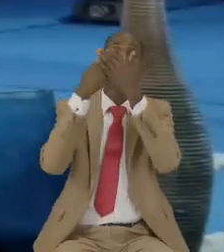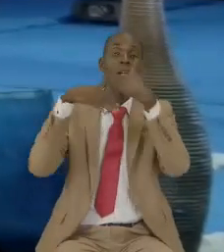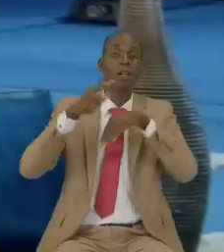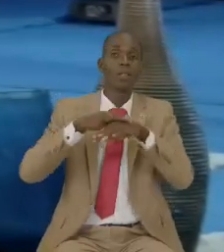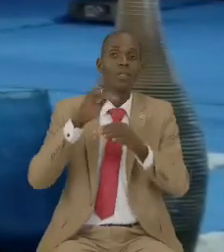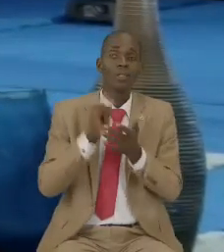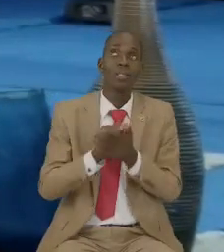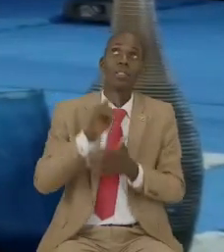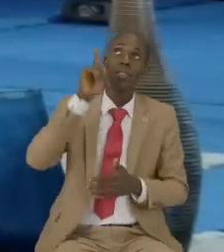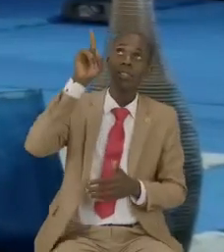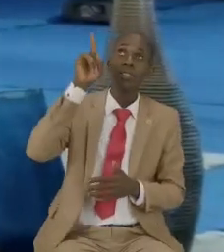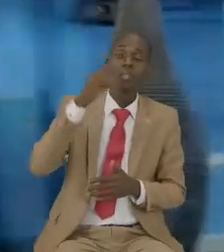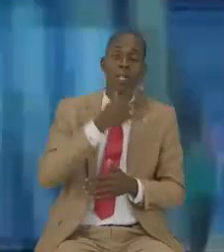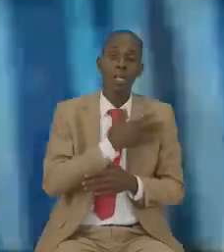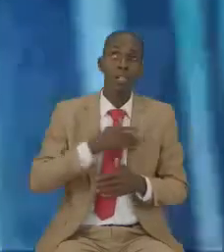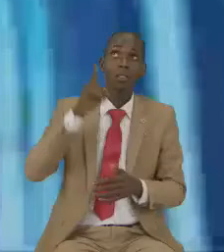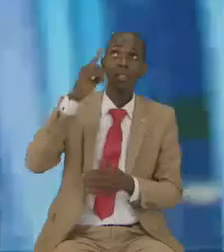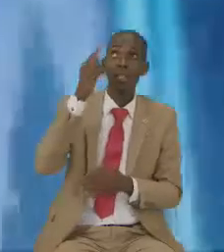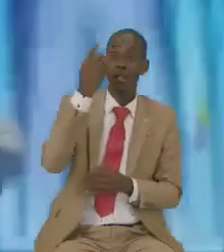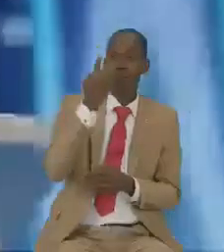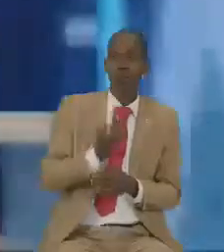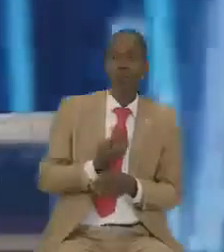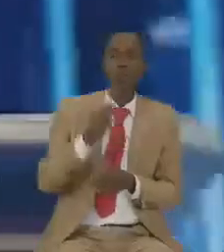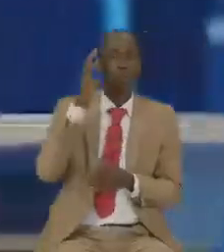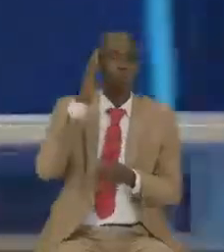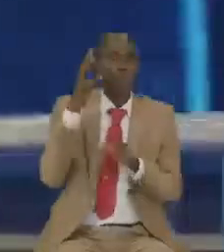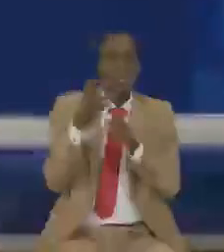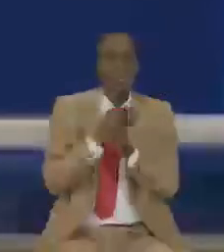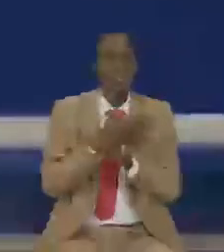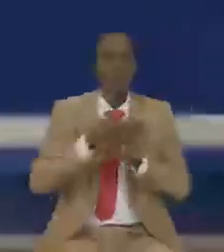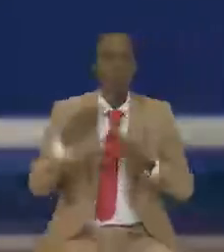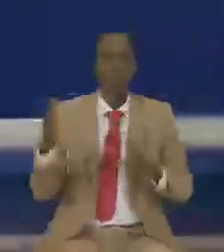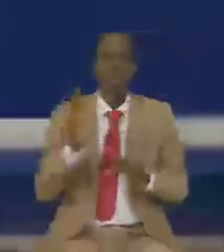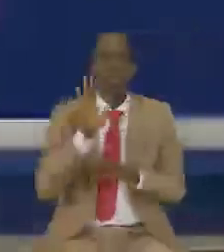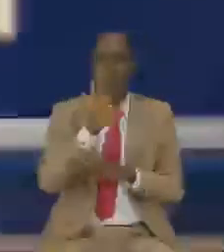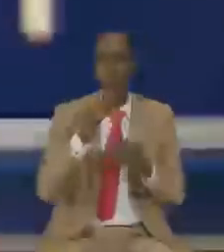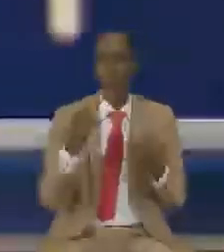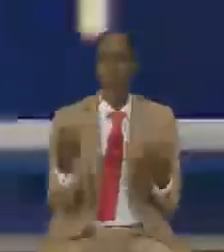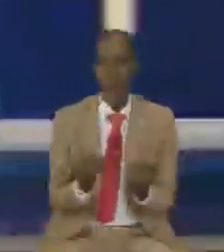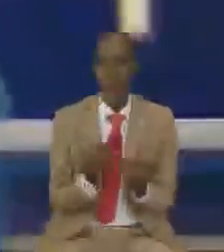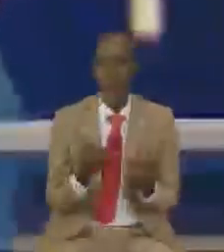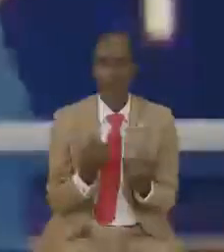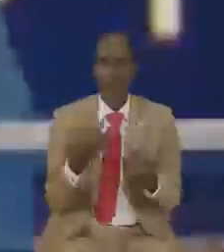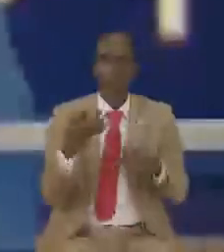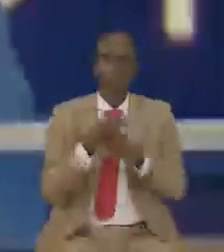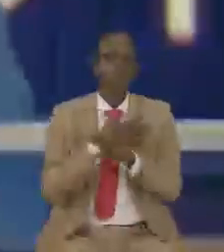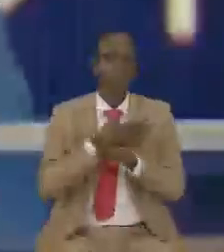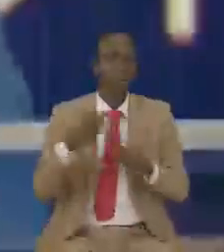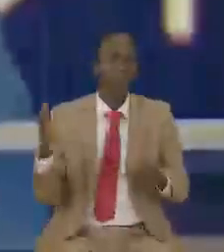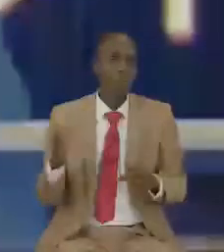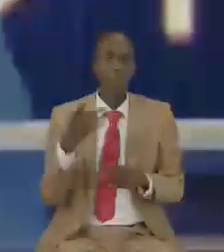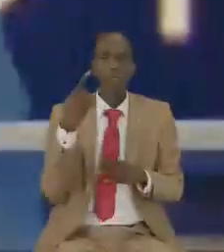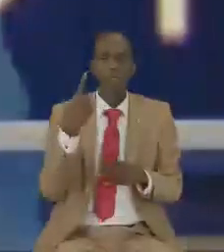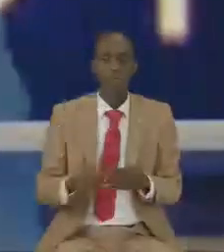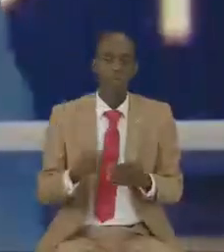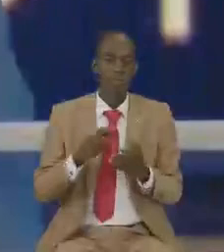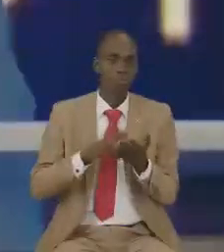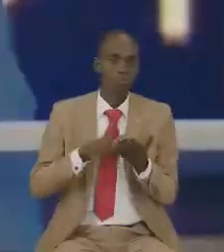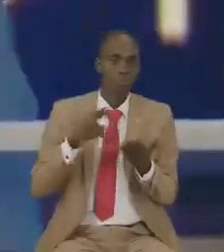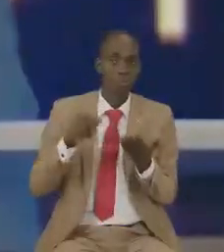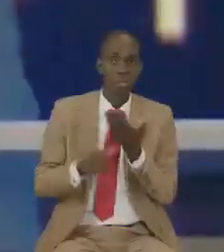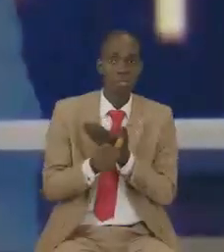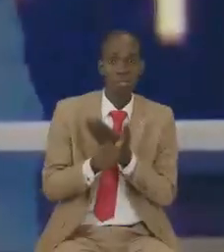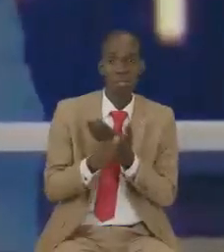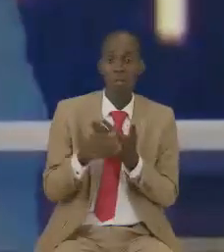he alone will take away your sin, take away the consequence of